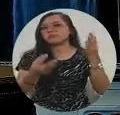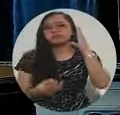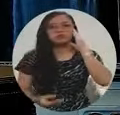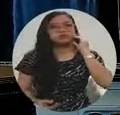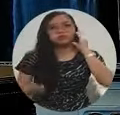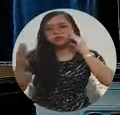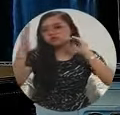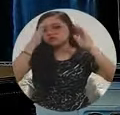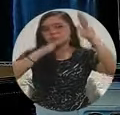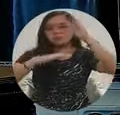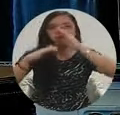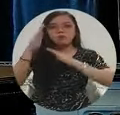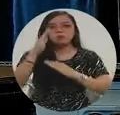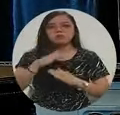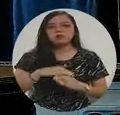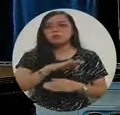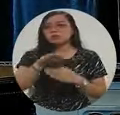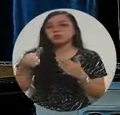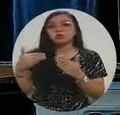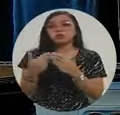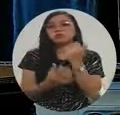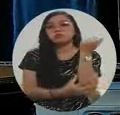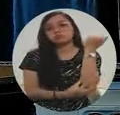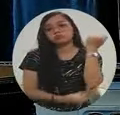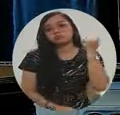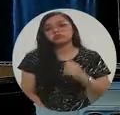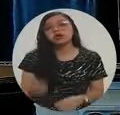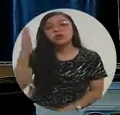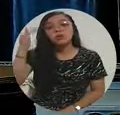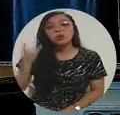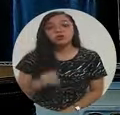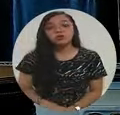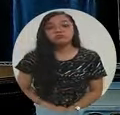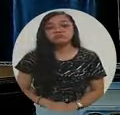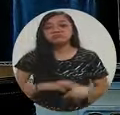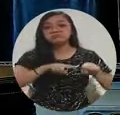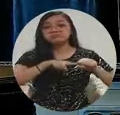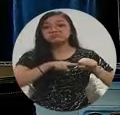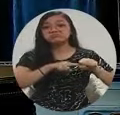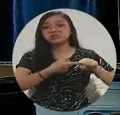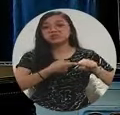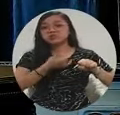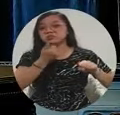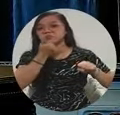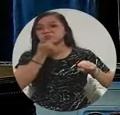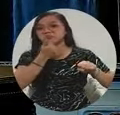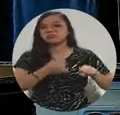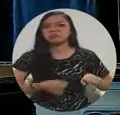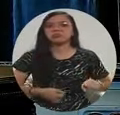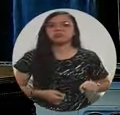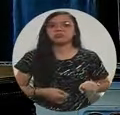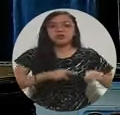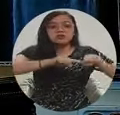many of them are they living in poverty because they missed the principle of living